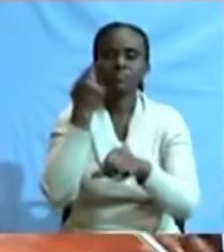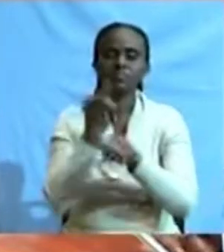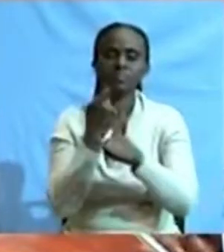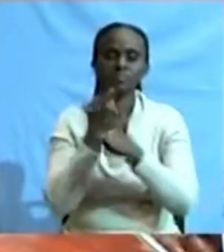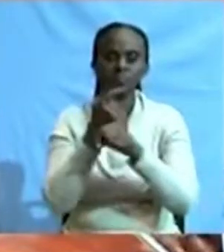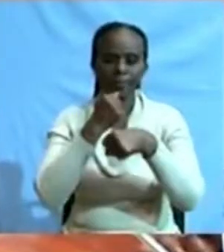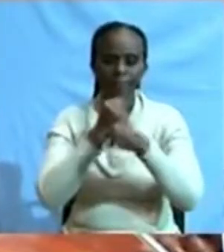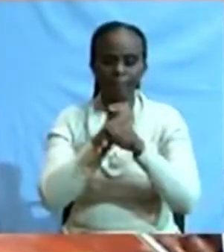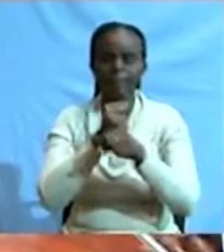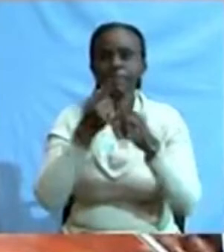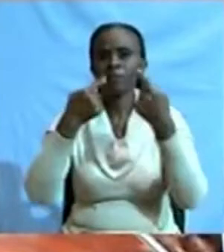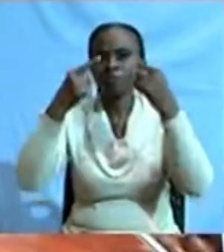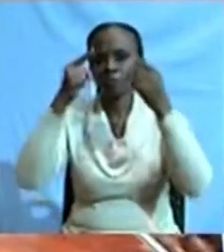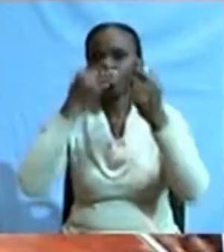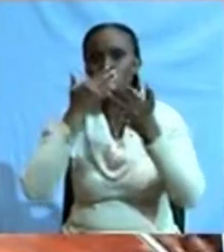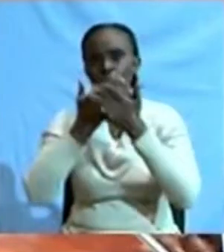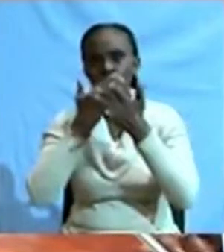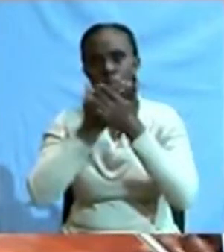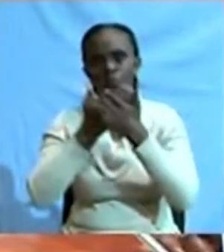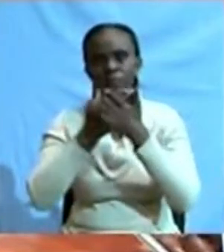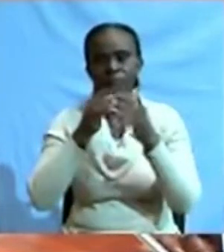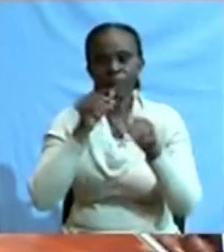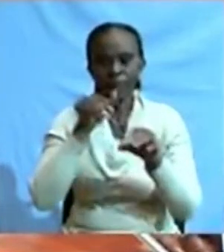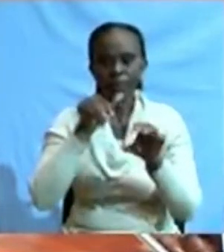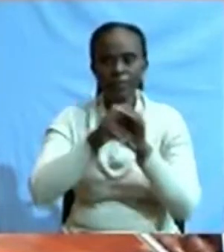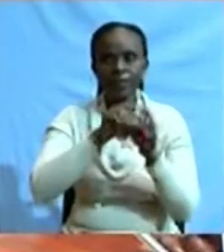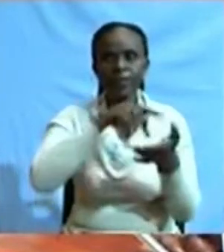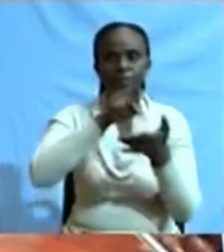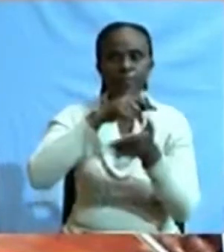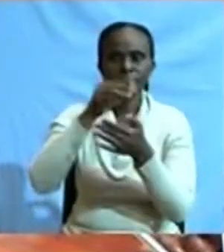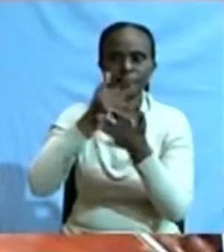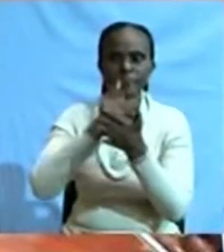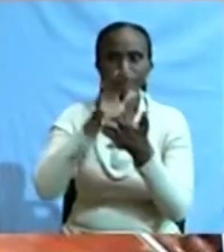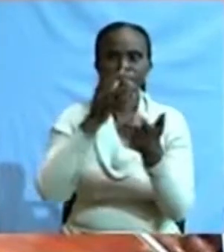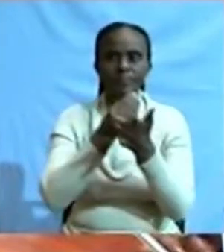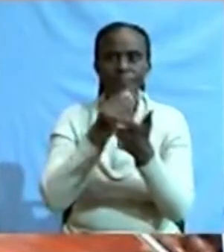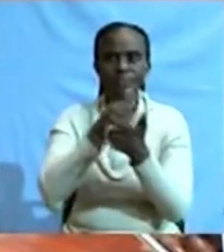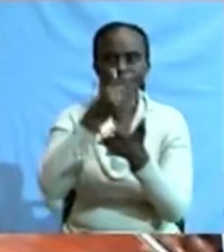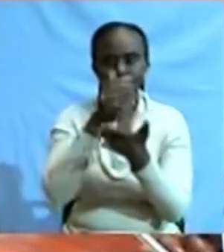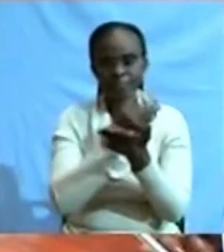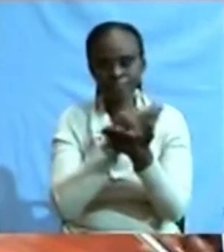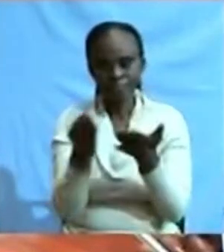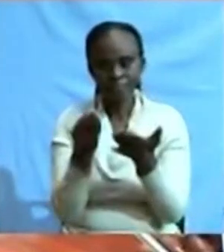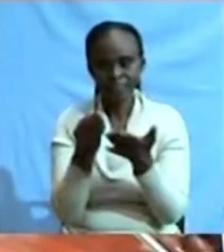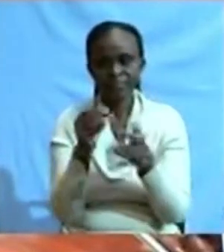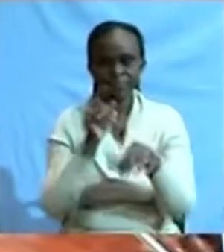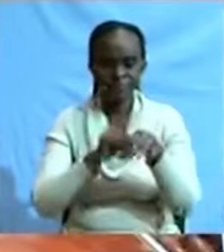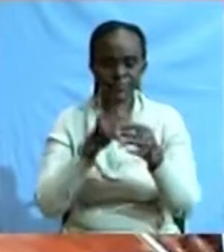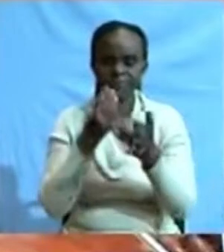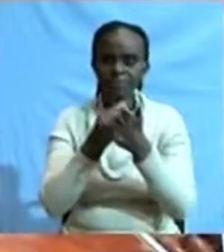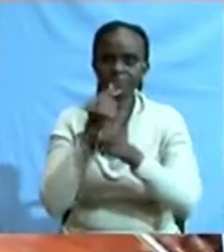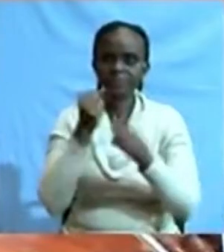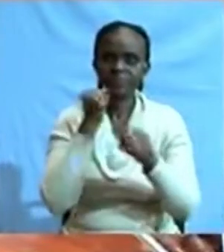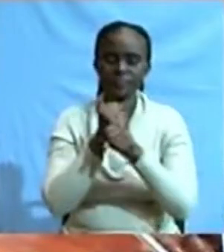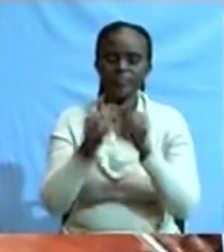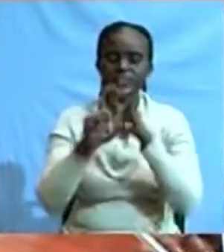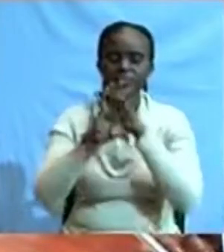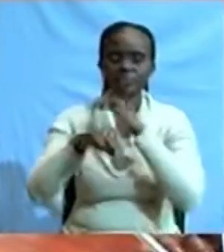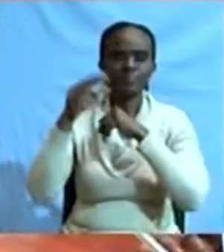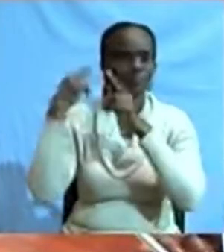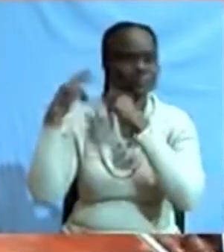make meaningful progress in settling its obligations as they fell due during the financial year under